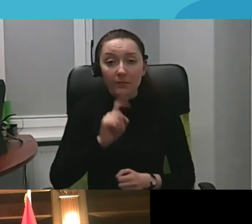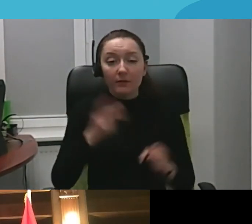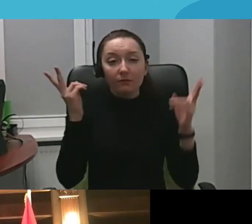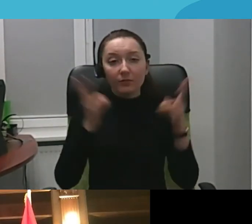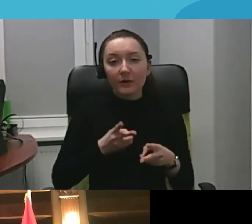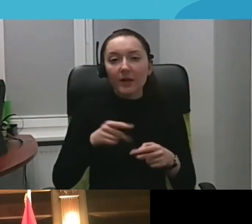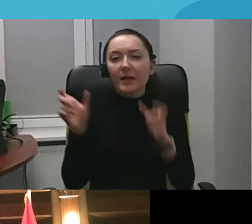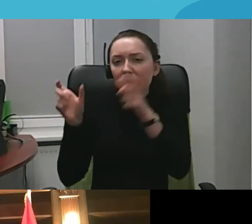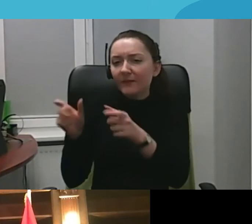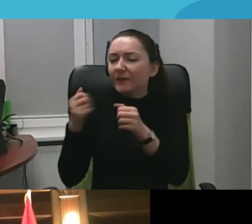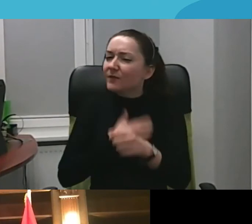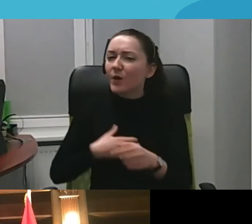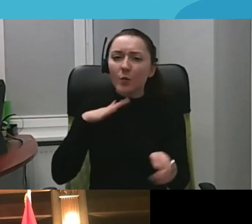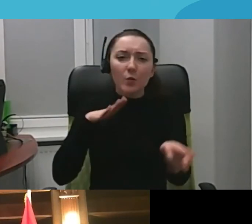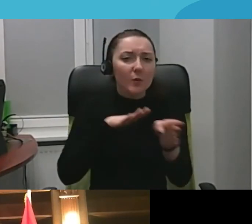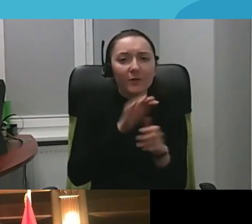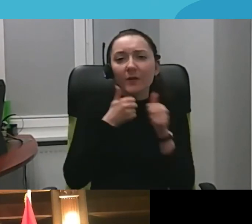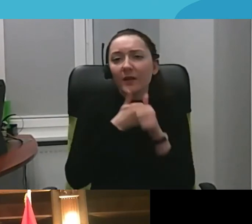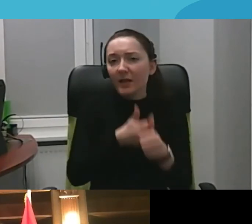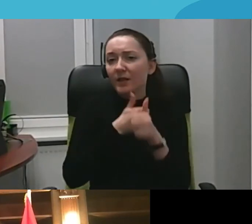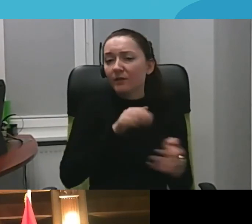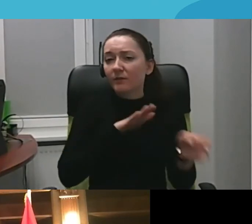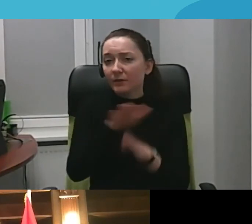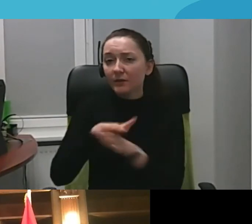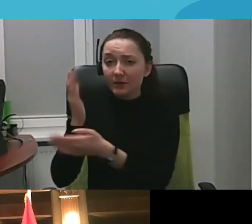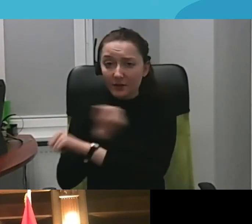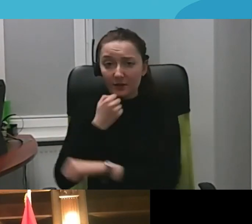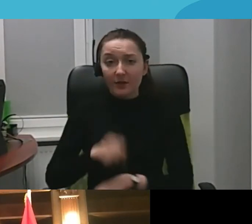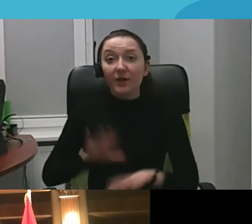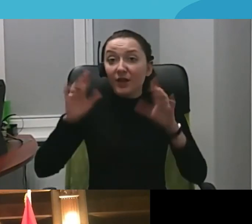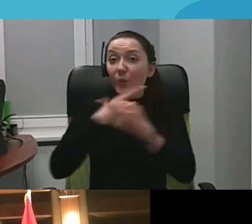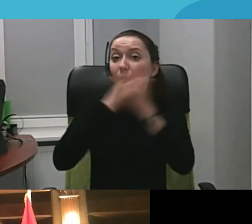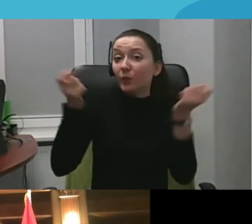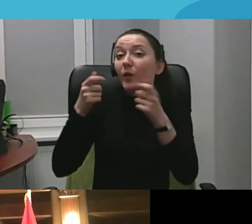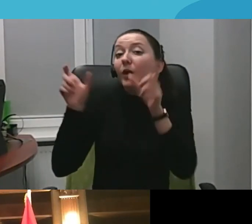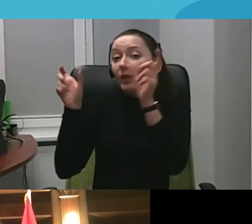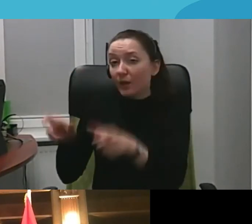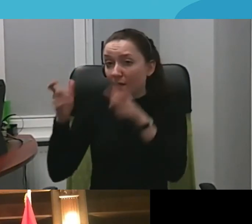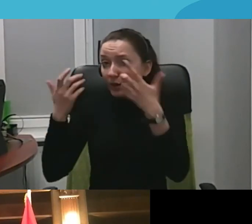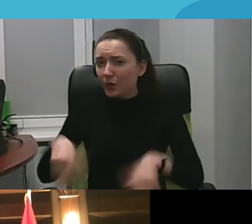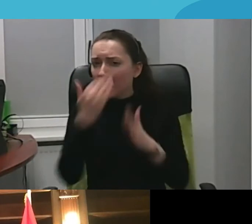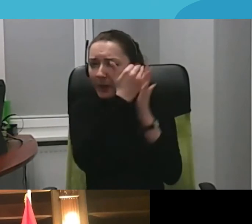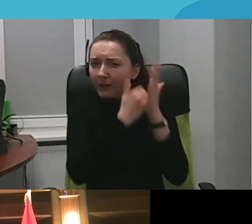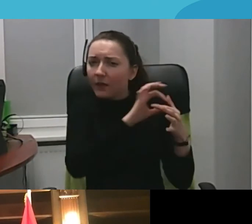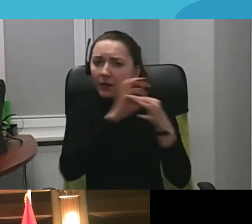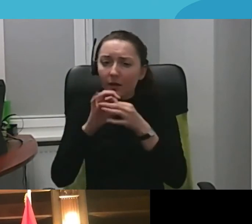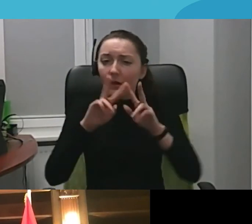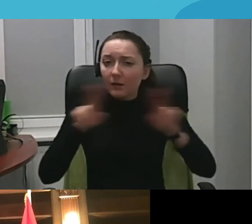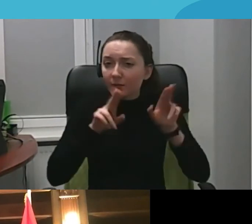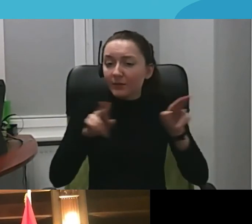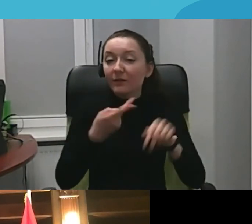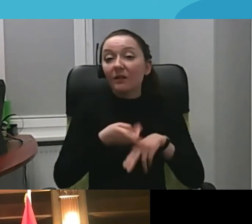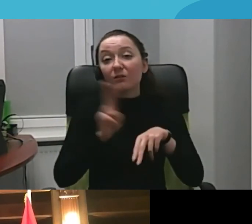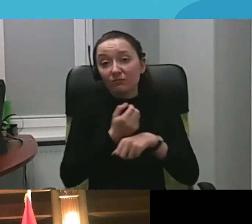sure that you're putting sanctions in place that will stand up in a court of law. And that takes time. So that I did want to just say that. But we